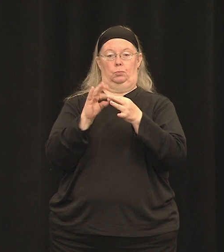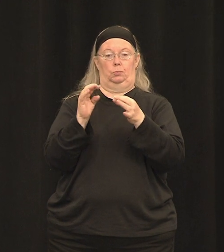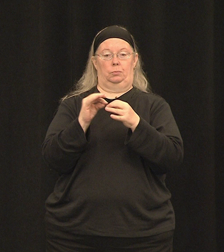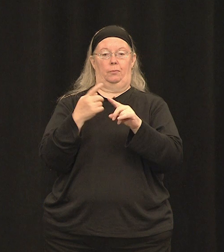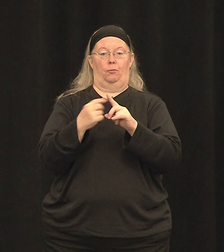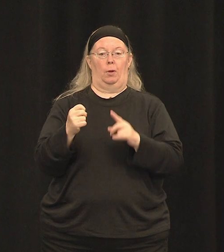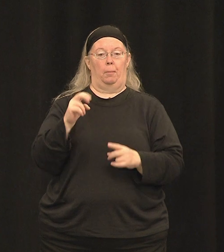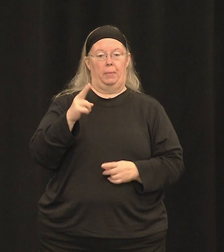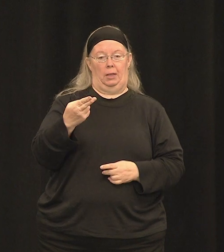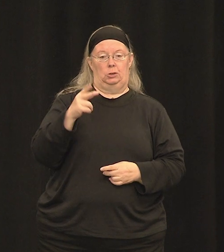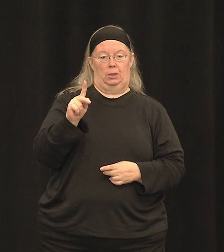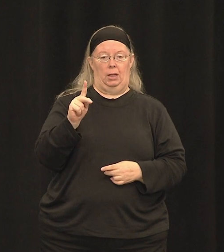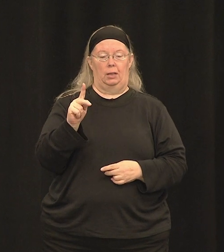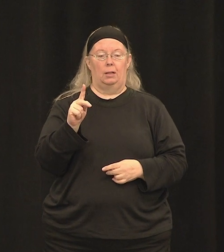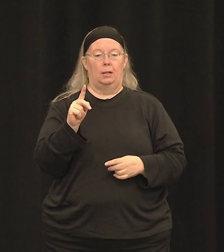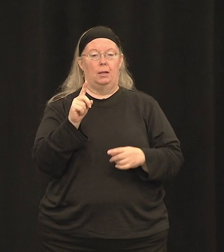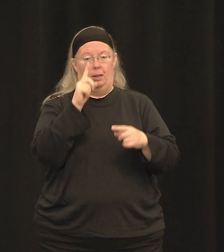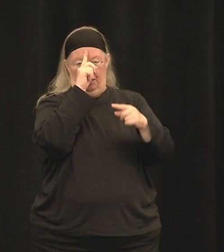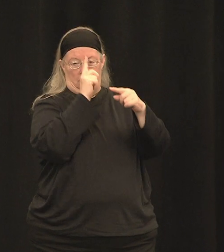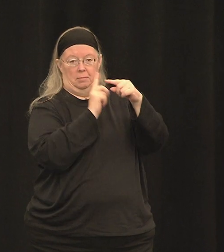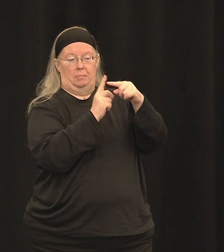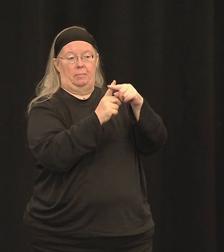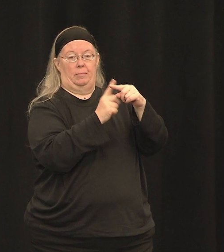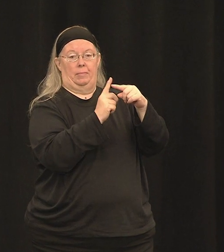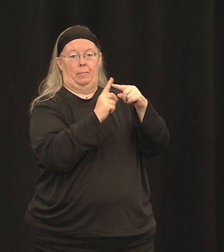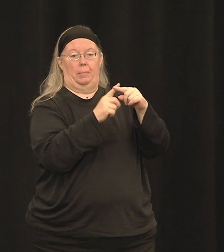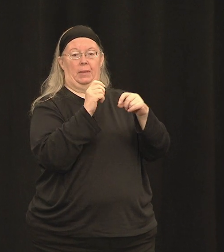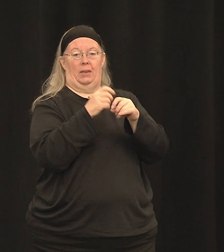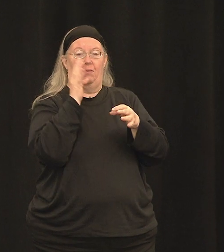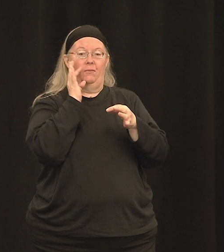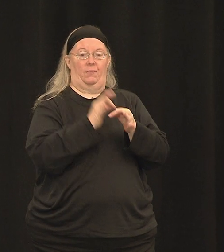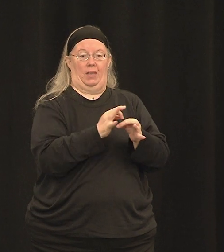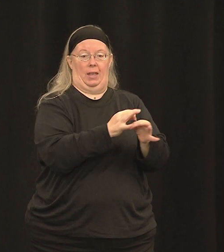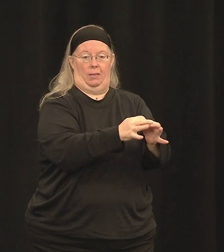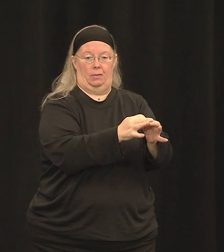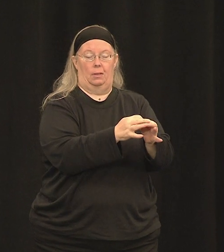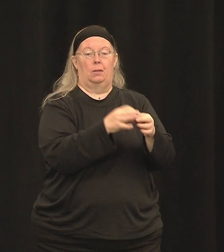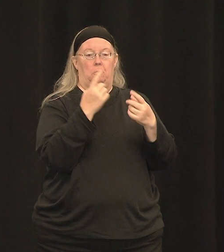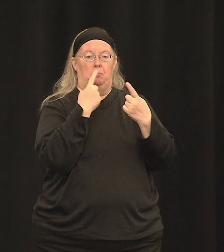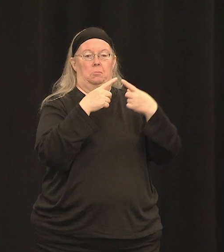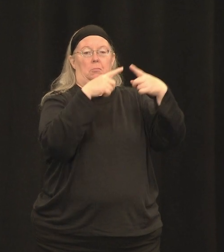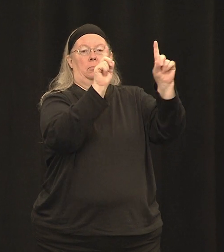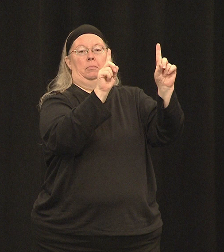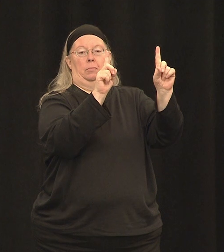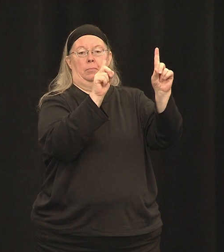Nothing can be done without hope. Here's to hoping. Thank you.